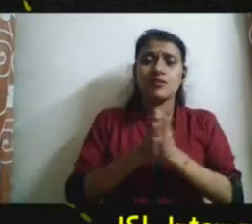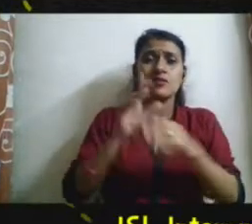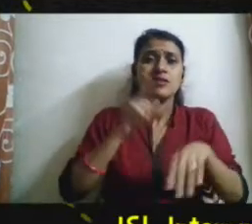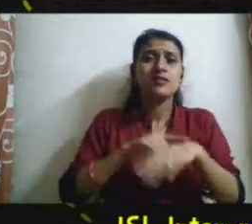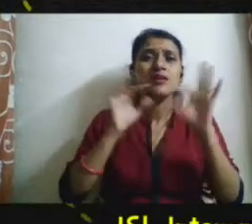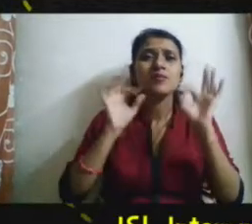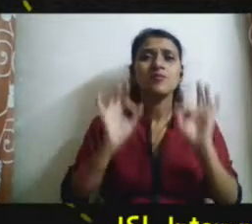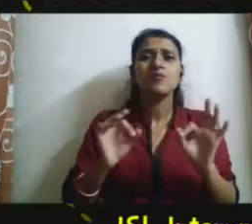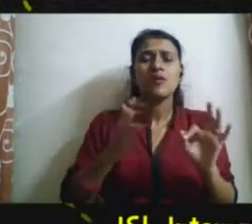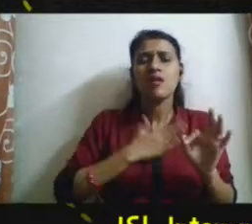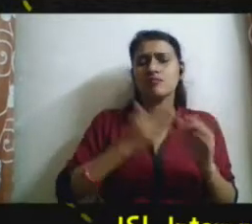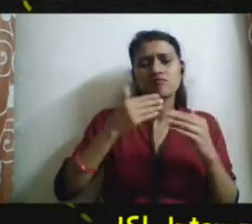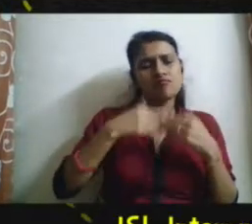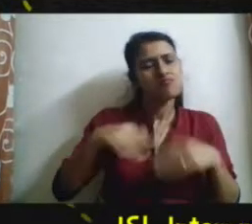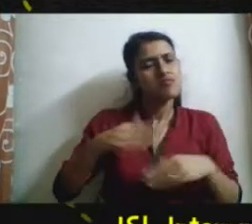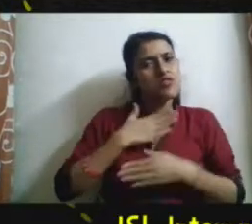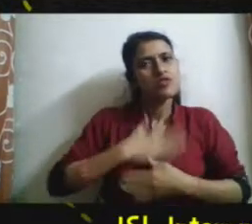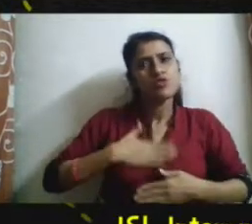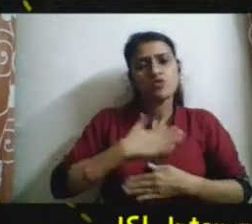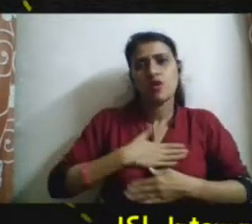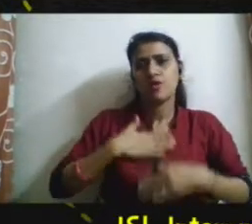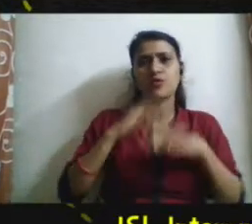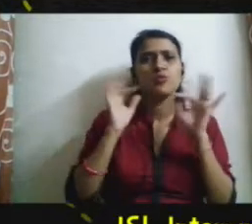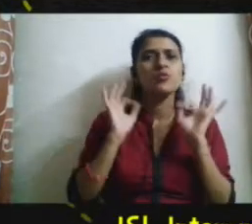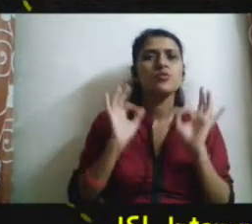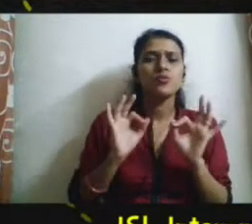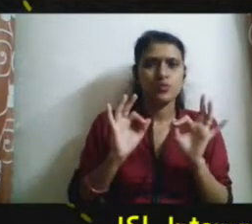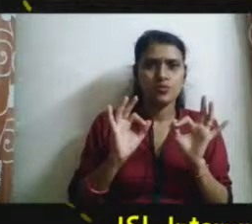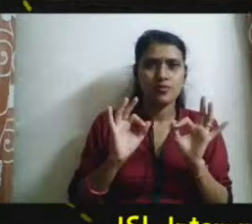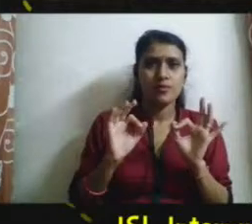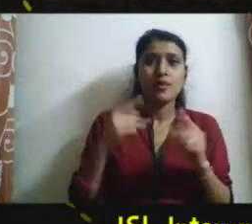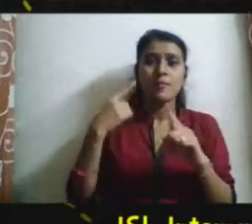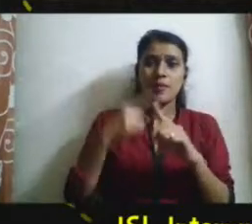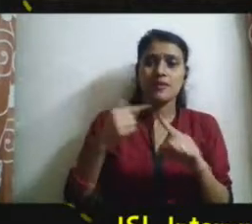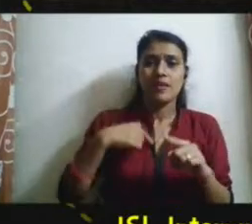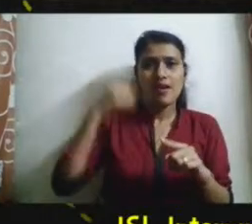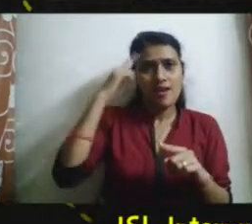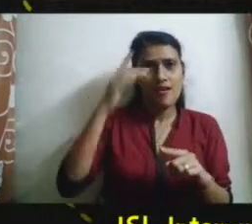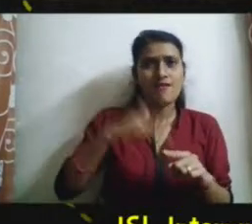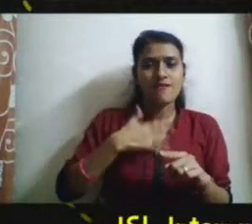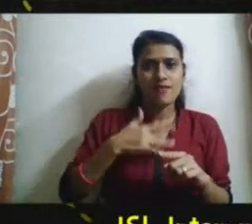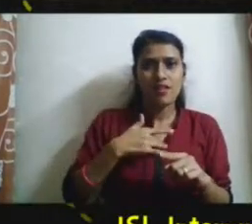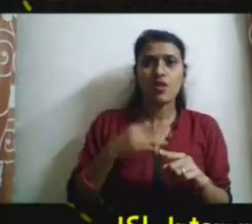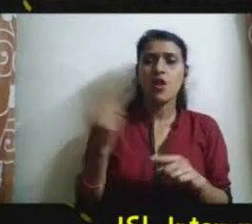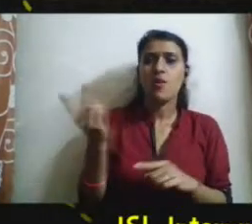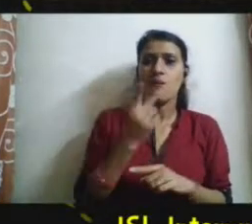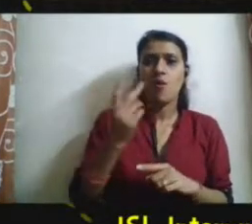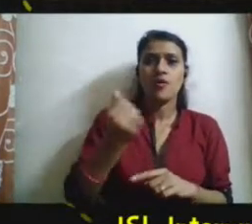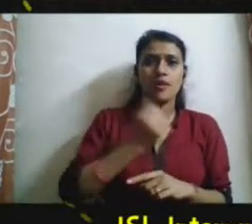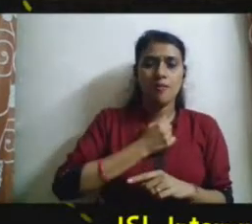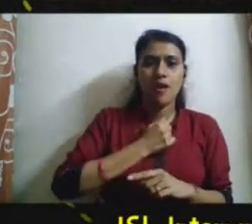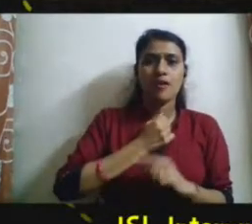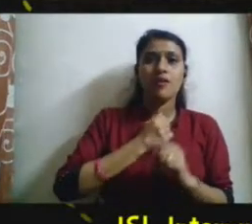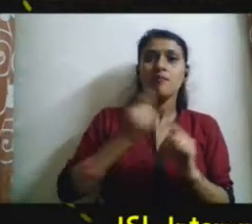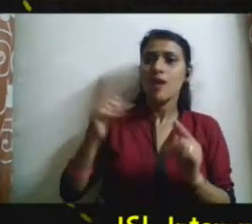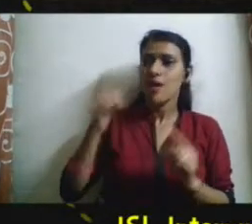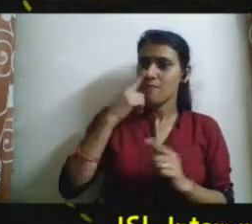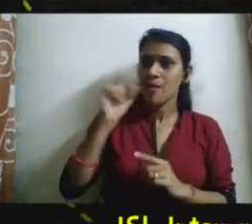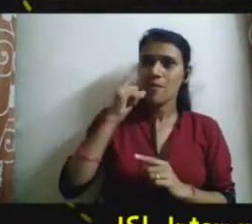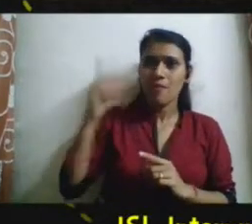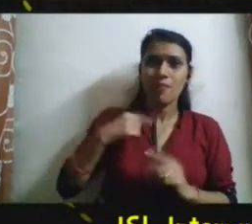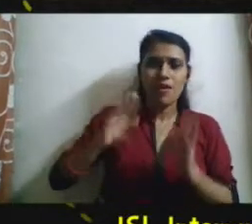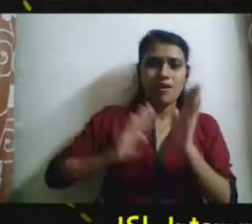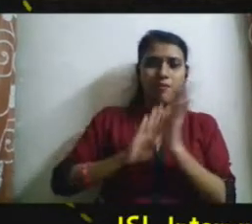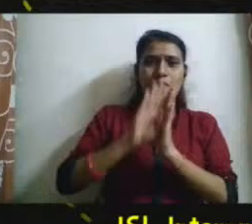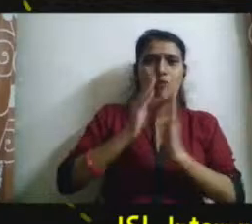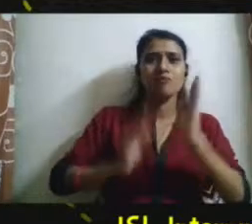I've really enjoyed that. Also, I think both my upbringing, my parental upbringing, as well